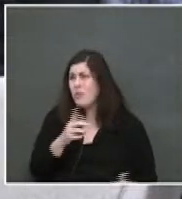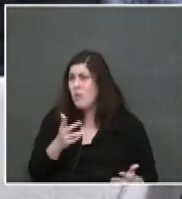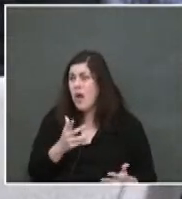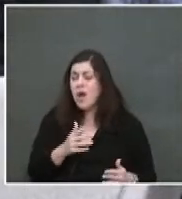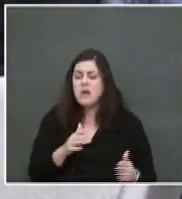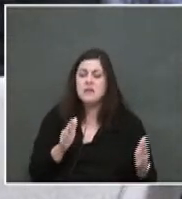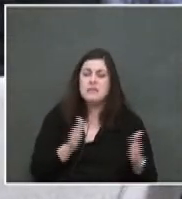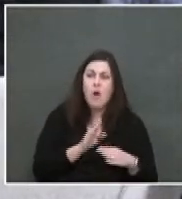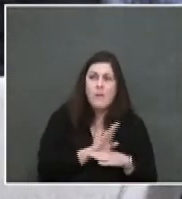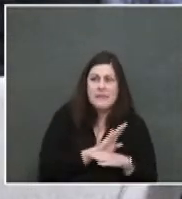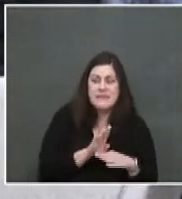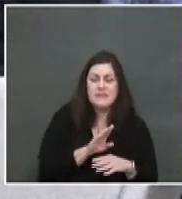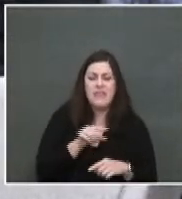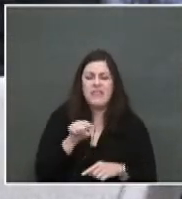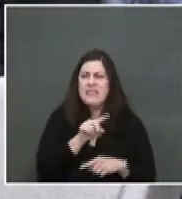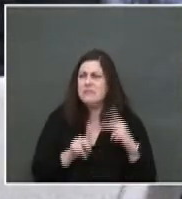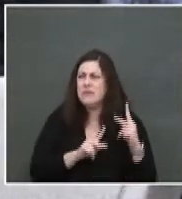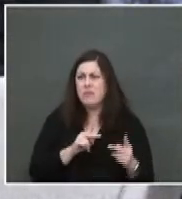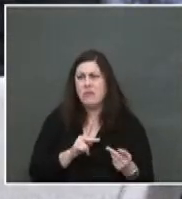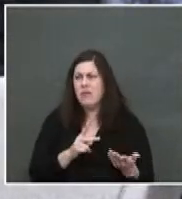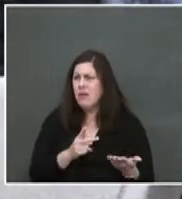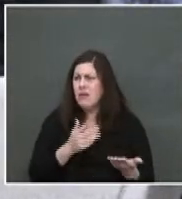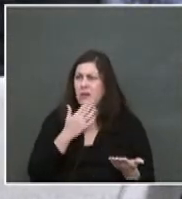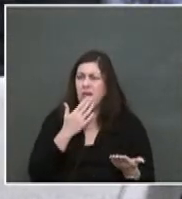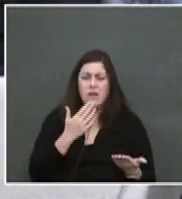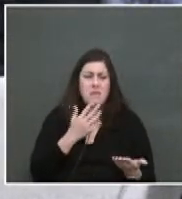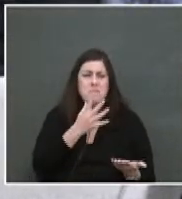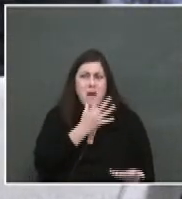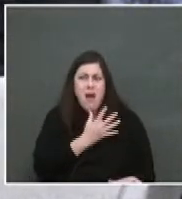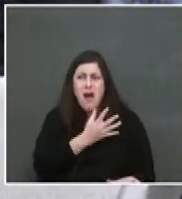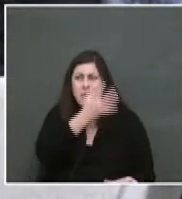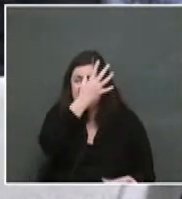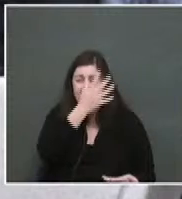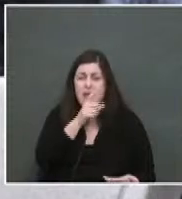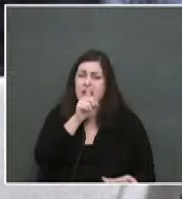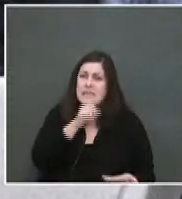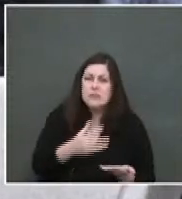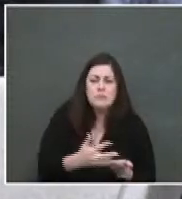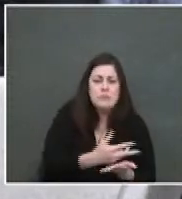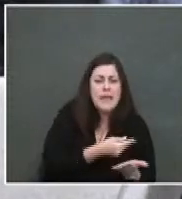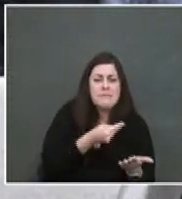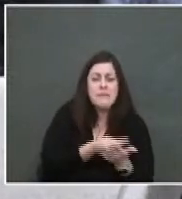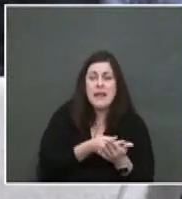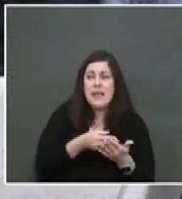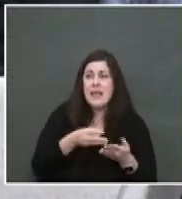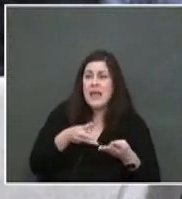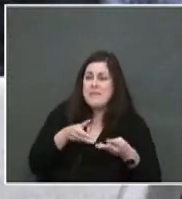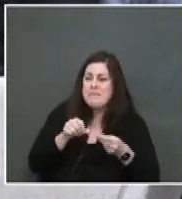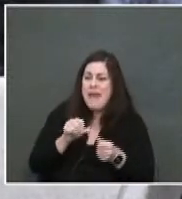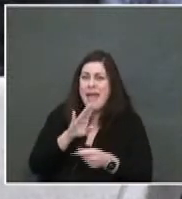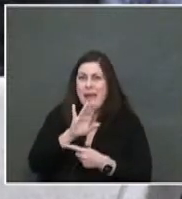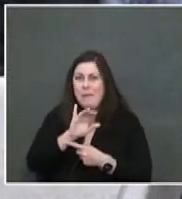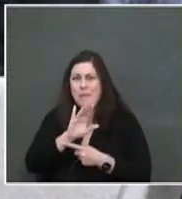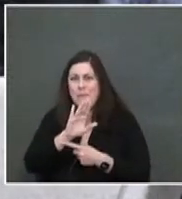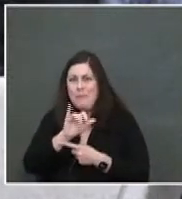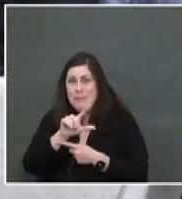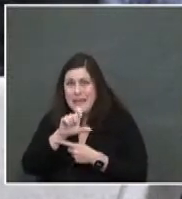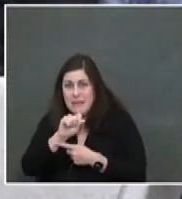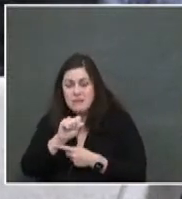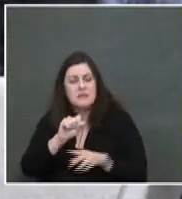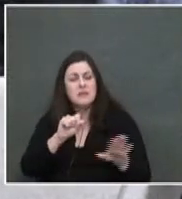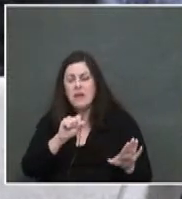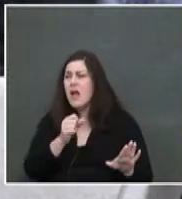are moms and dads who pay the bills with their trucks. And what this is a balance of